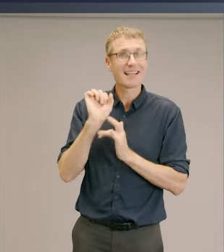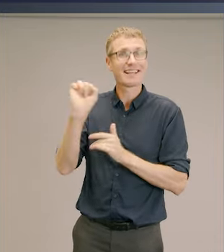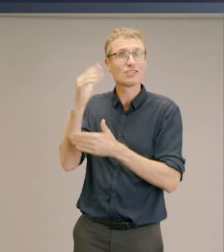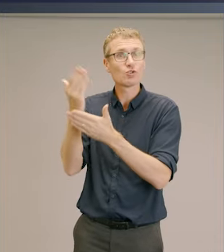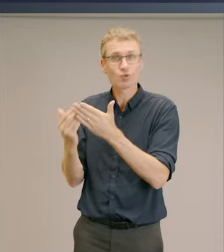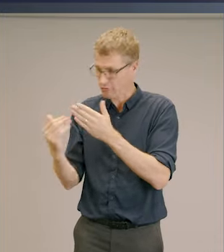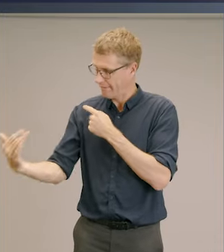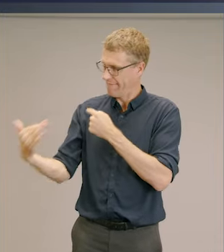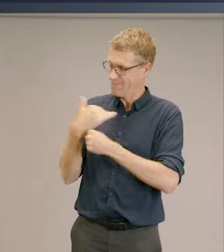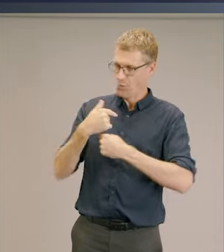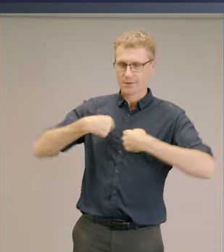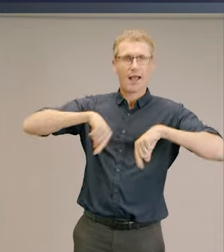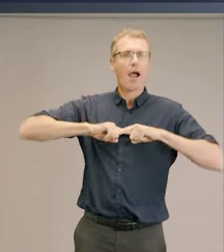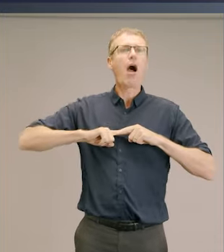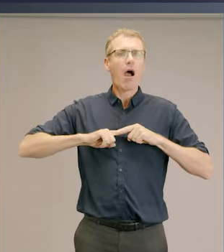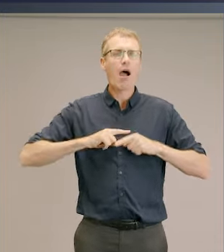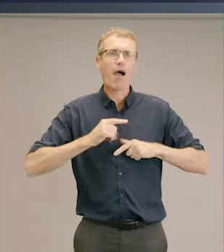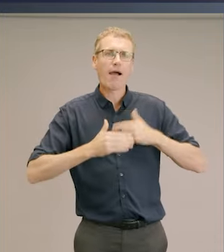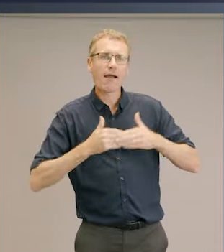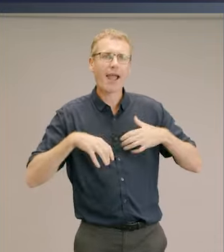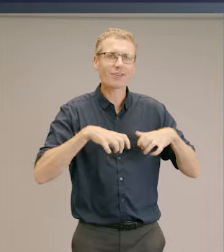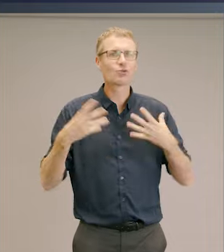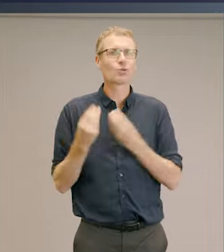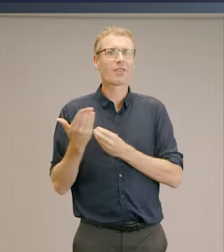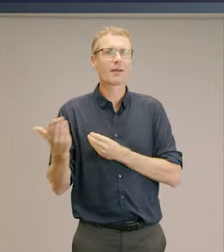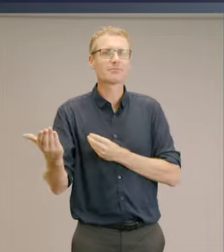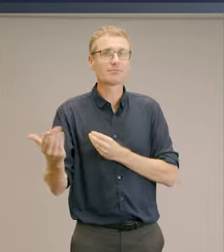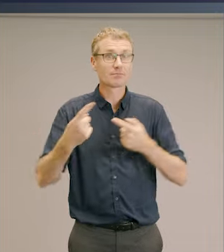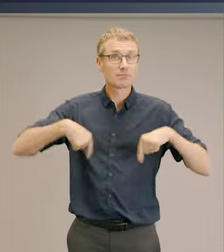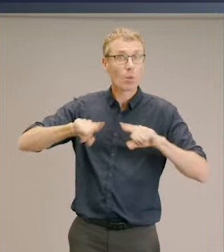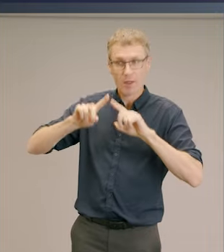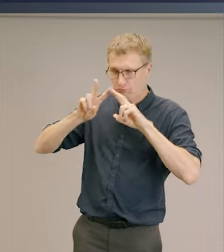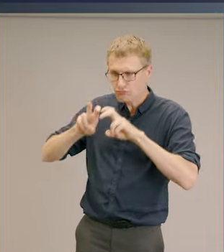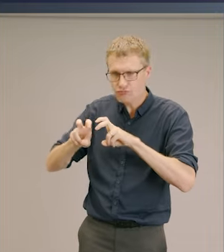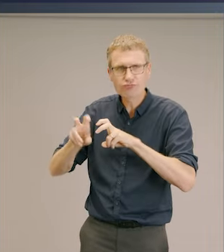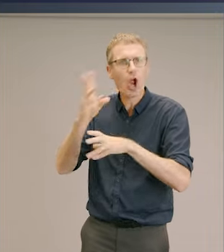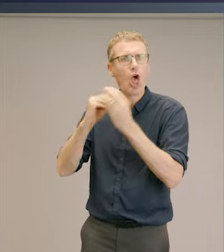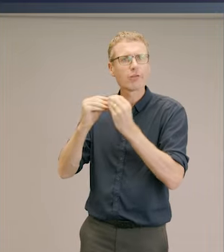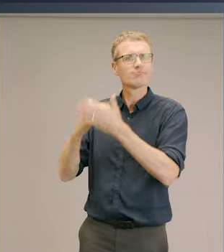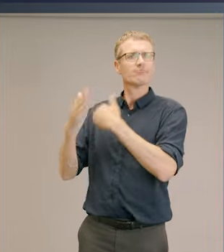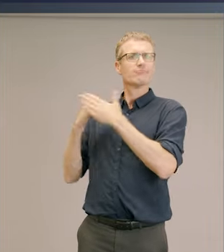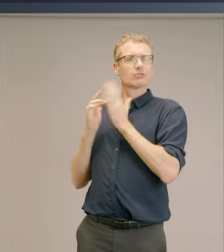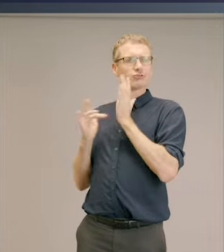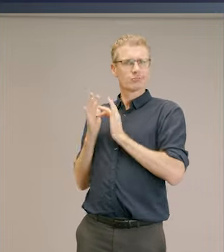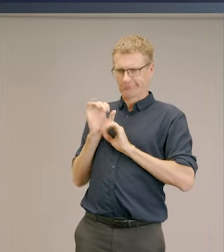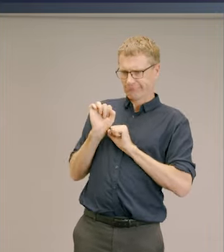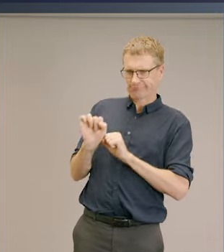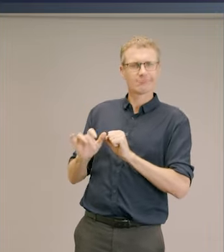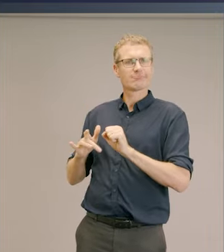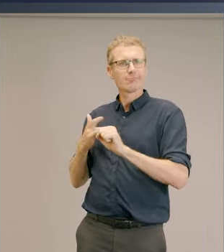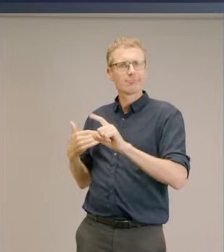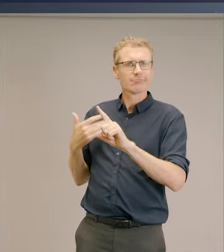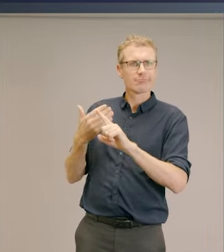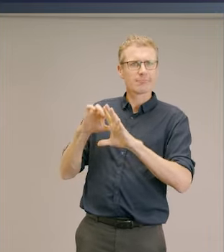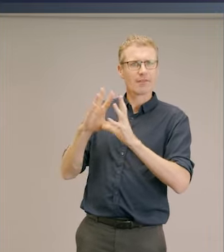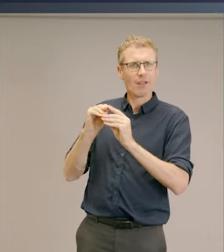story. And as we get to know his story, Jesus' history, as we get to know him, we get to know our